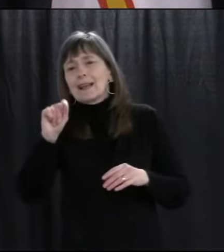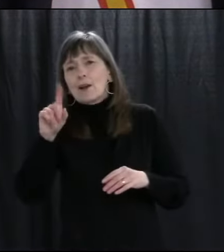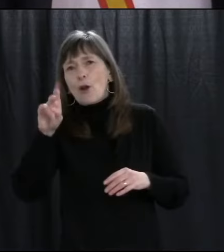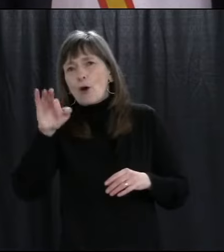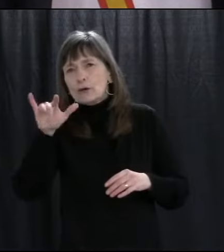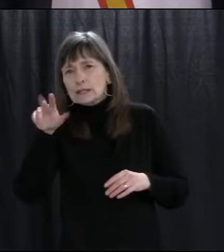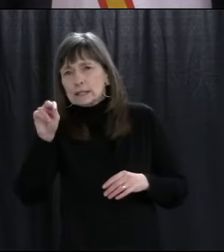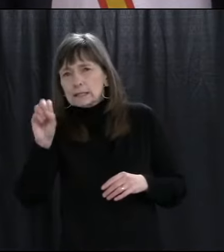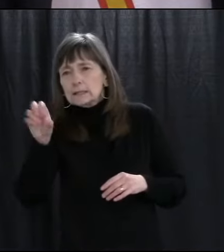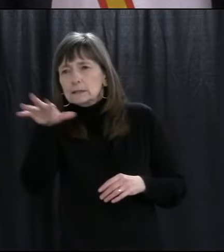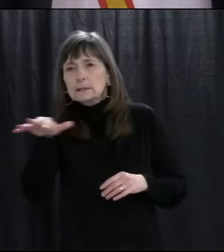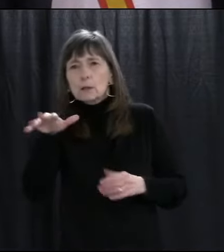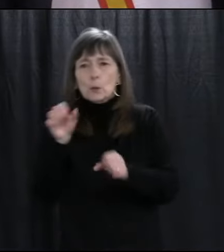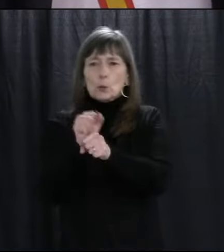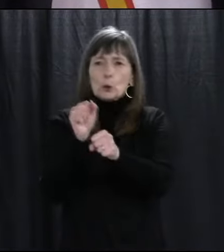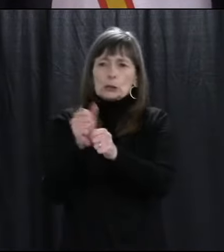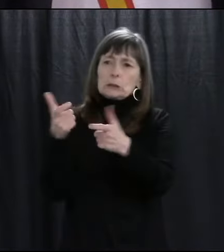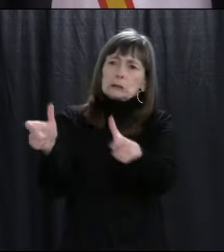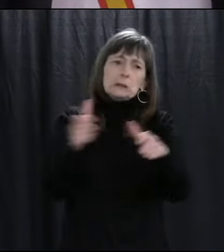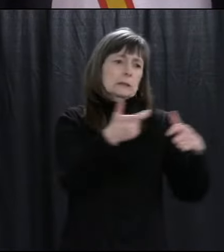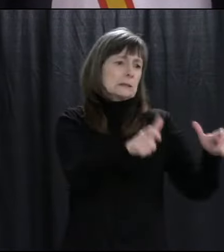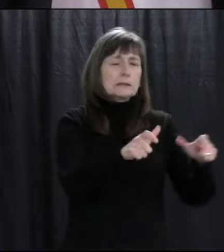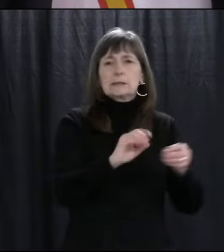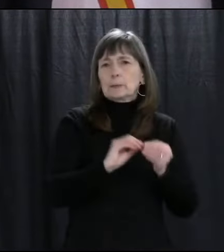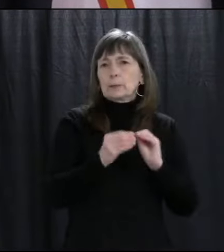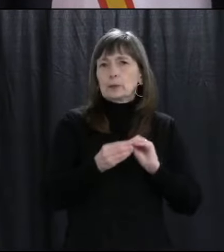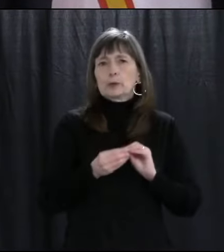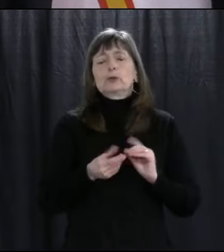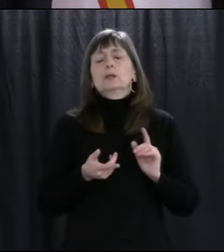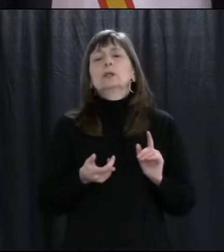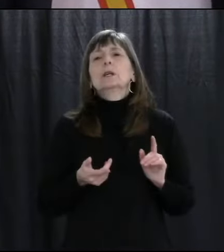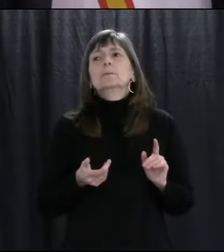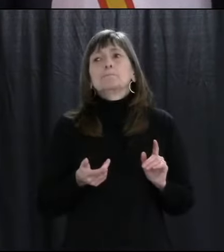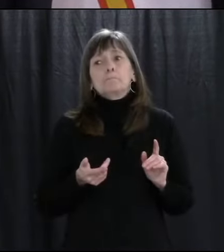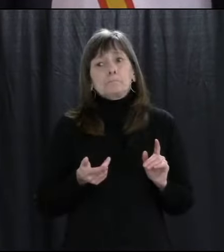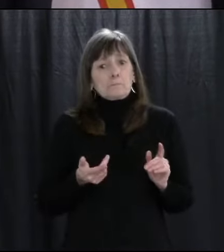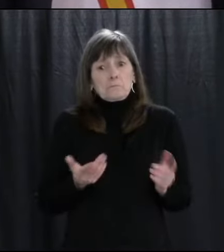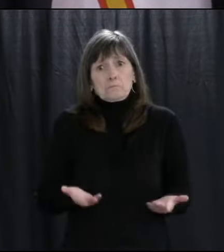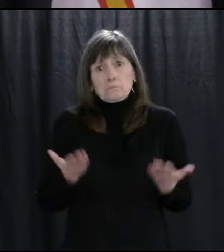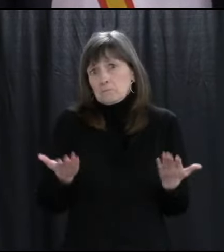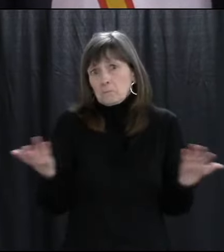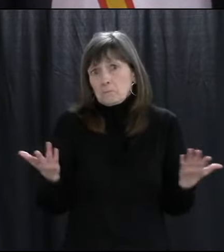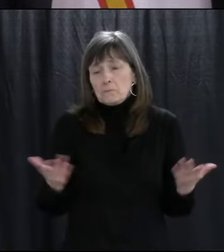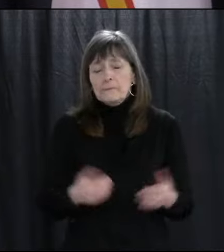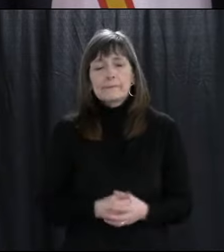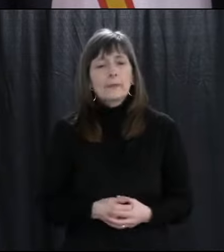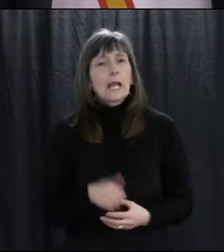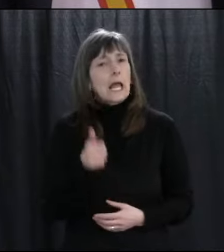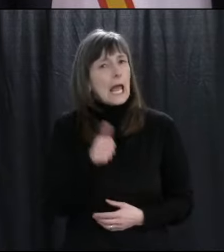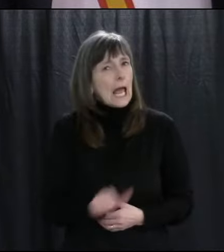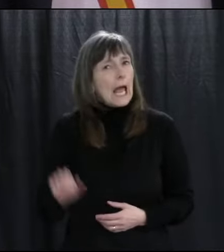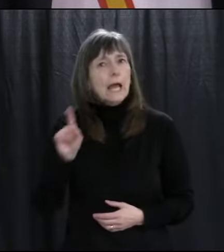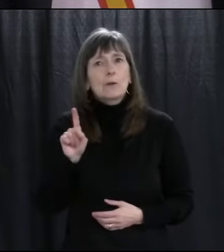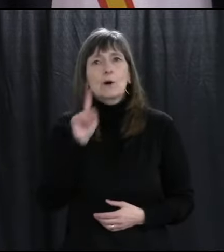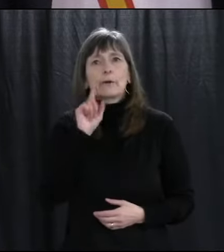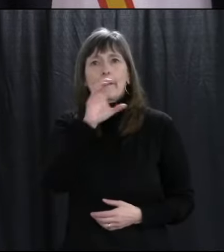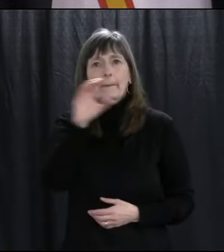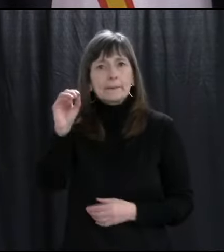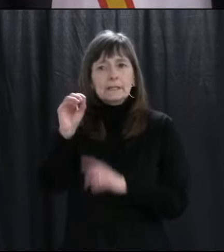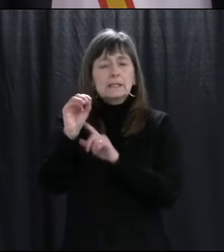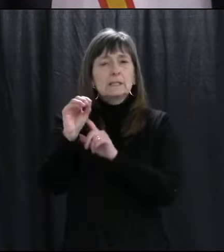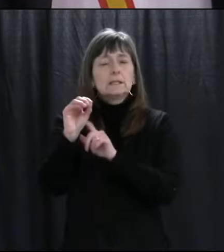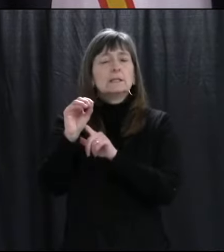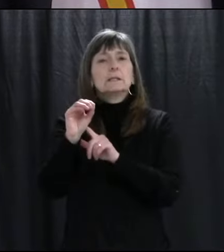operating. What do you recommend there for those employees? Well, for any employer, we recommend that they